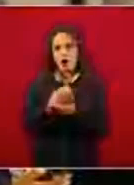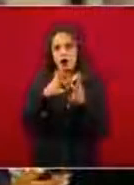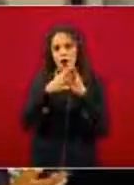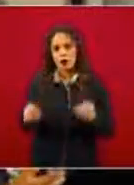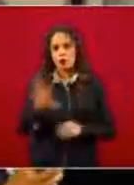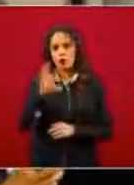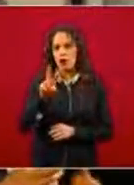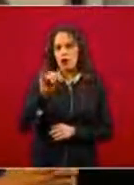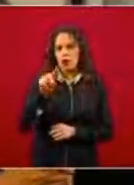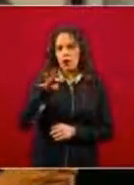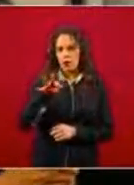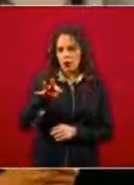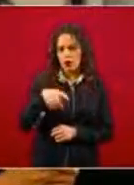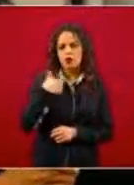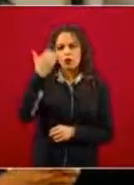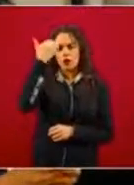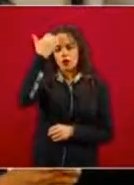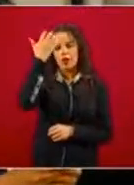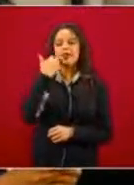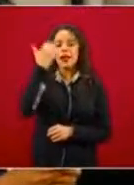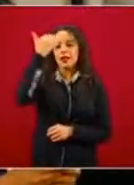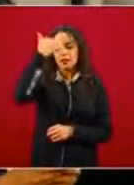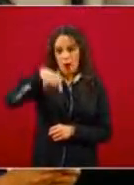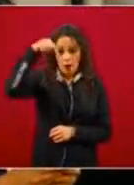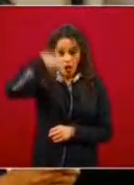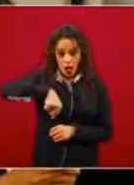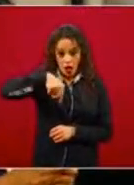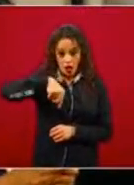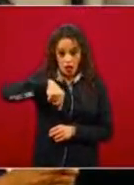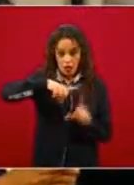docilizumab as an agent to treat